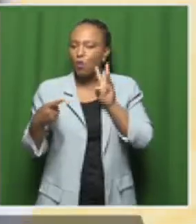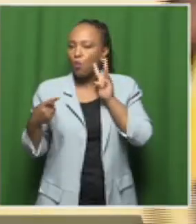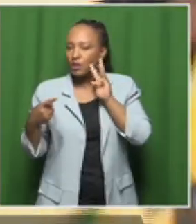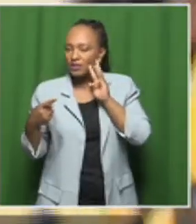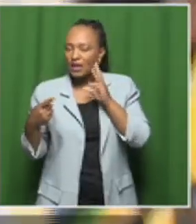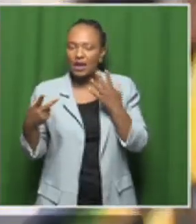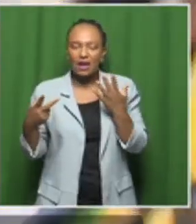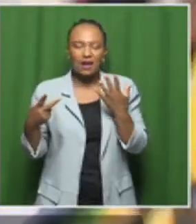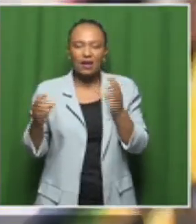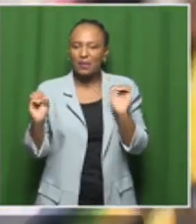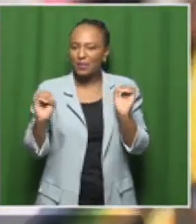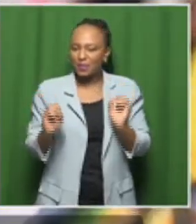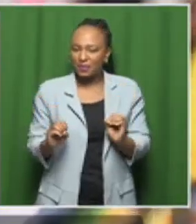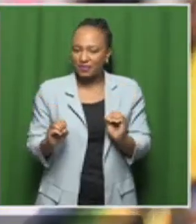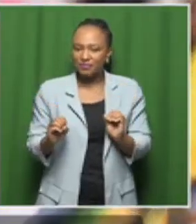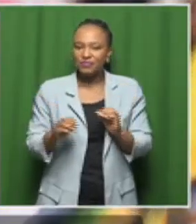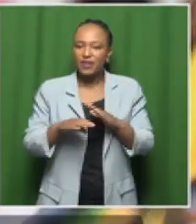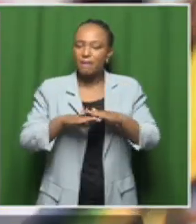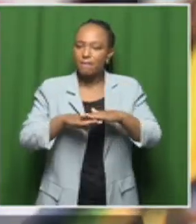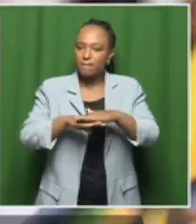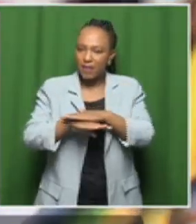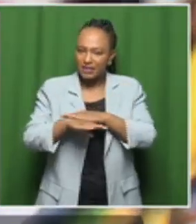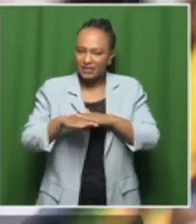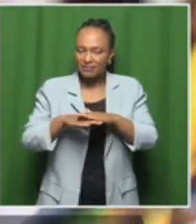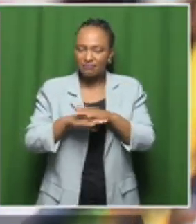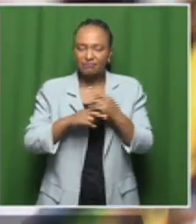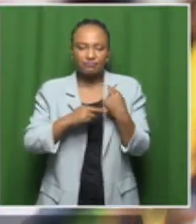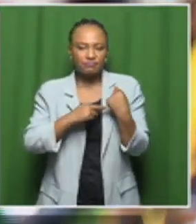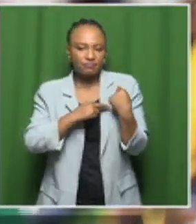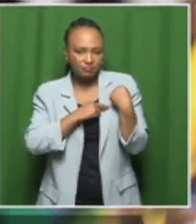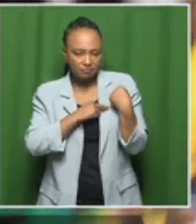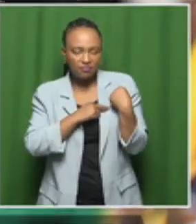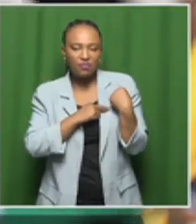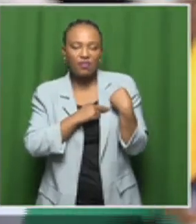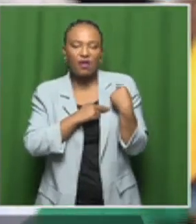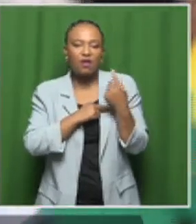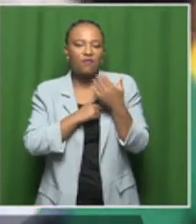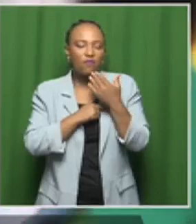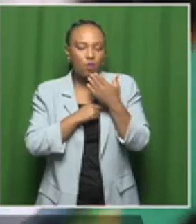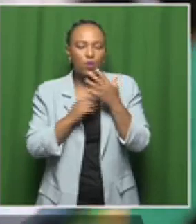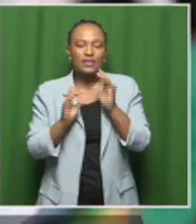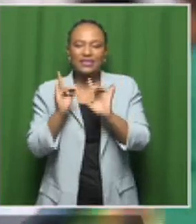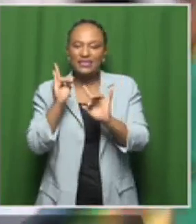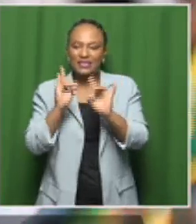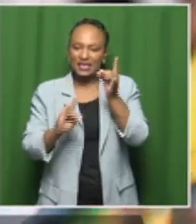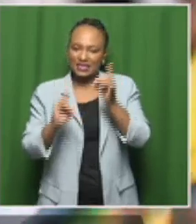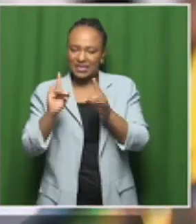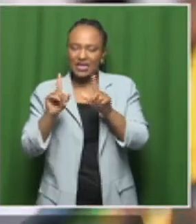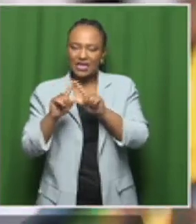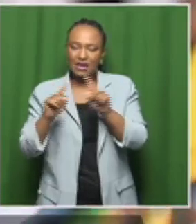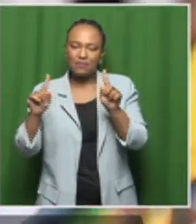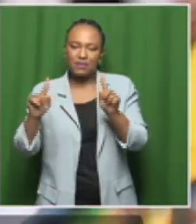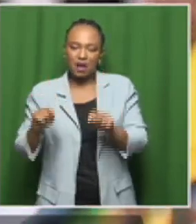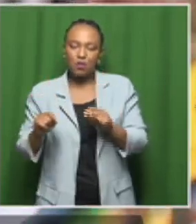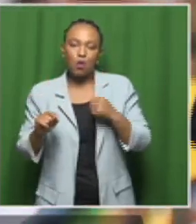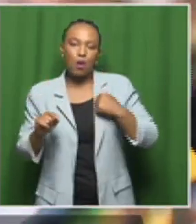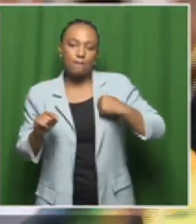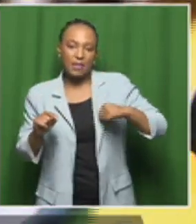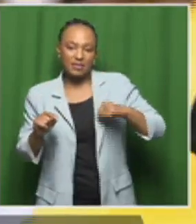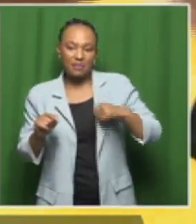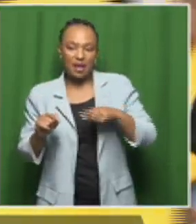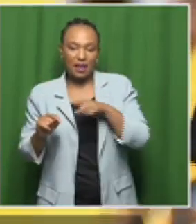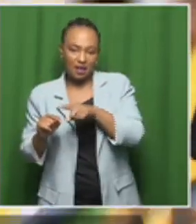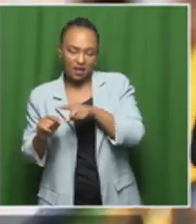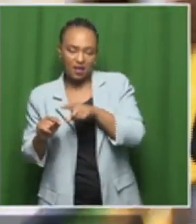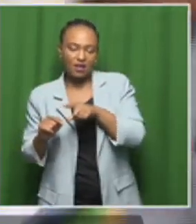any, and that is a basic responsibility of the city of Cape Town as a municipality. But because they